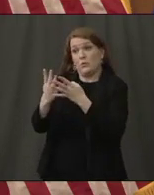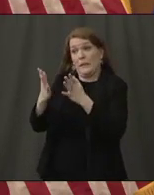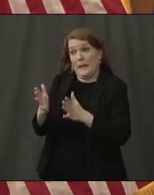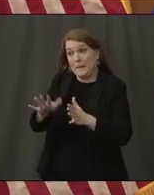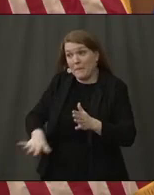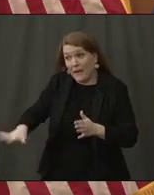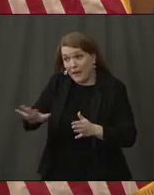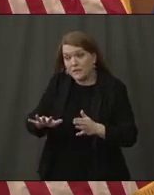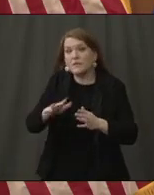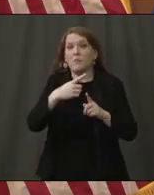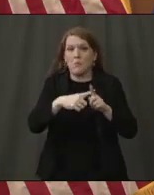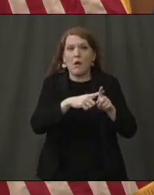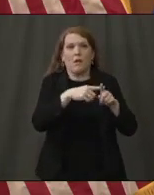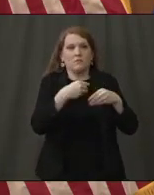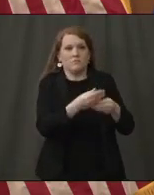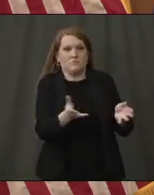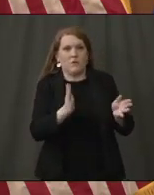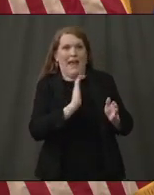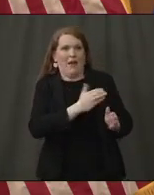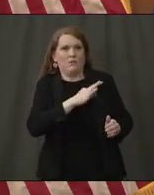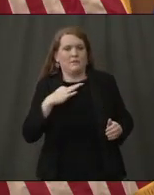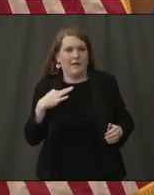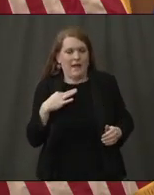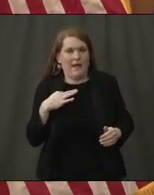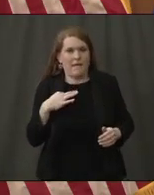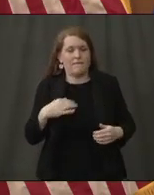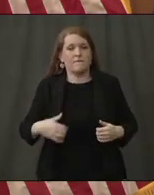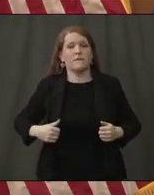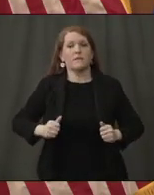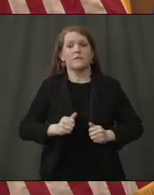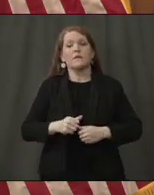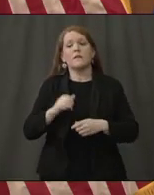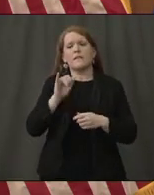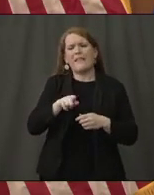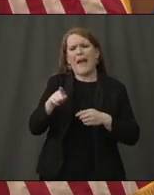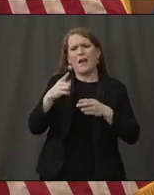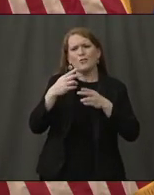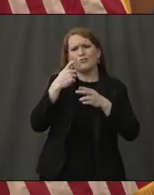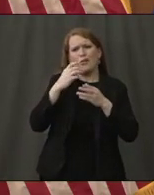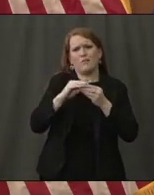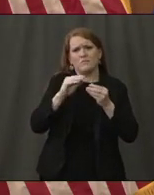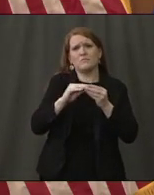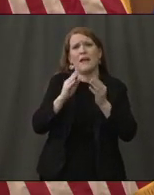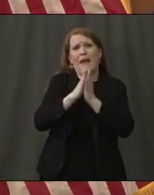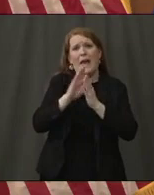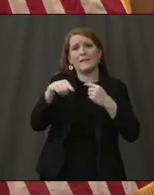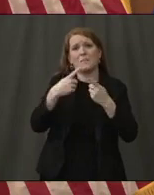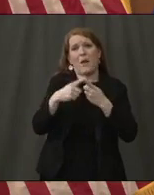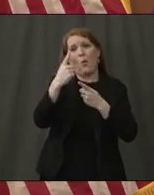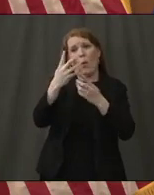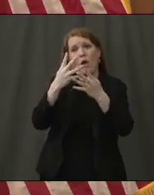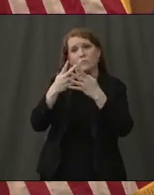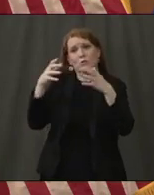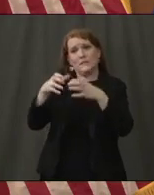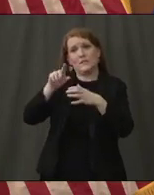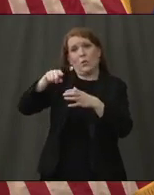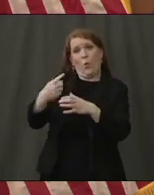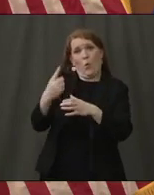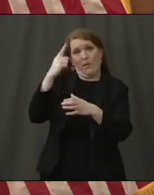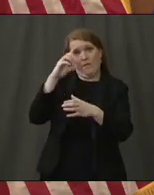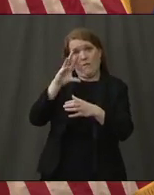those to our staff. The part that you're talking about, a centralized place, yes, that's in the works right now. We're trying to work through